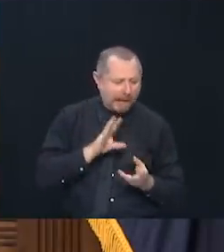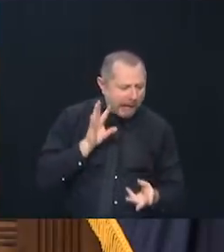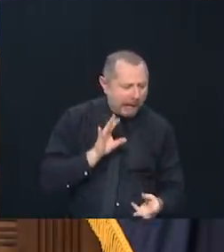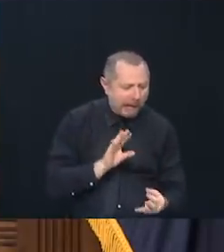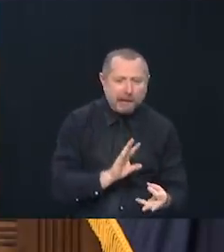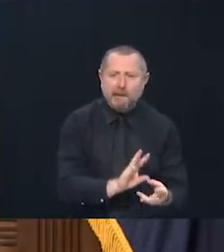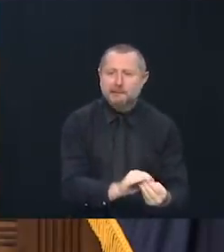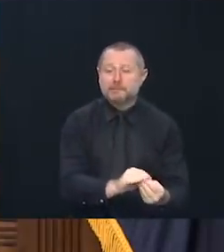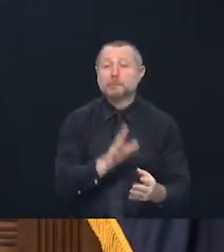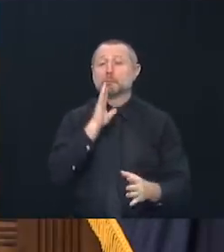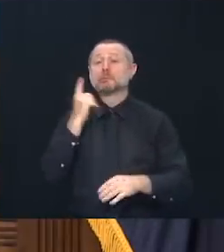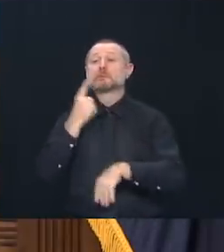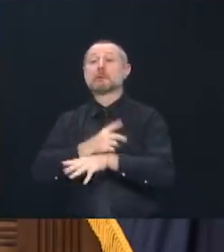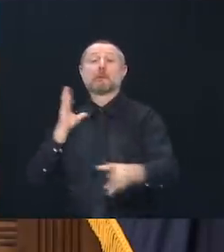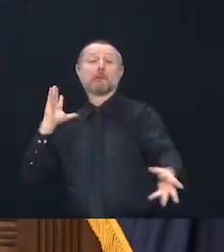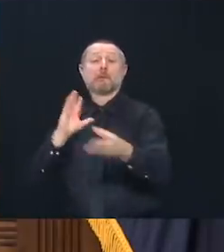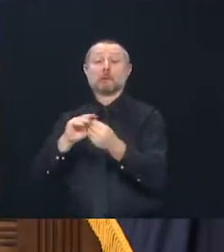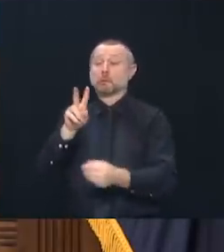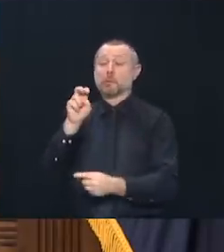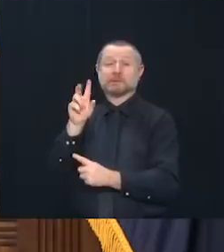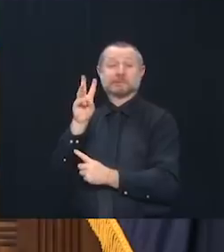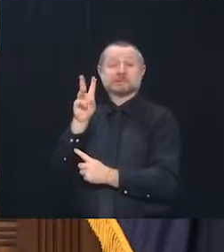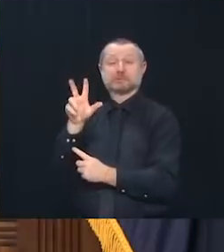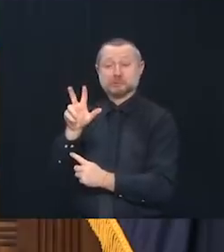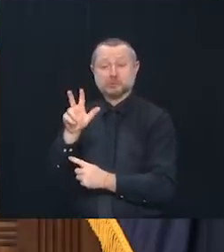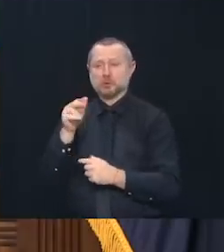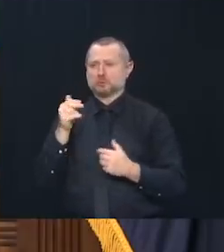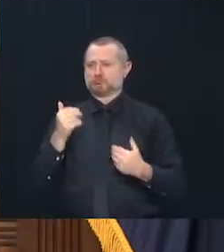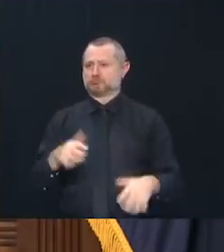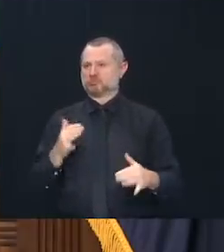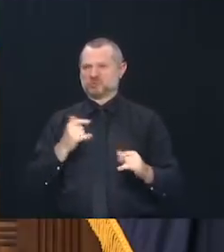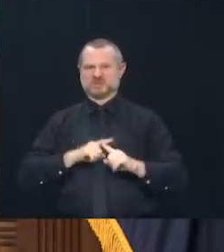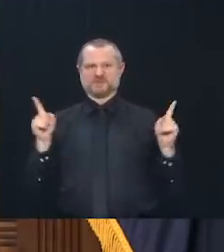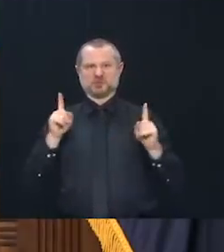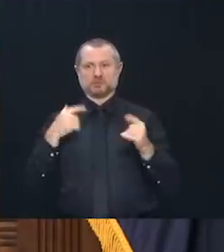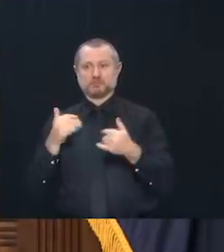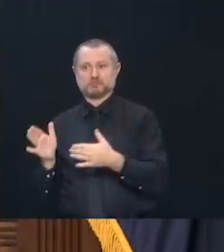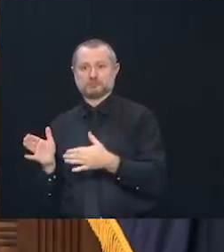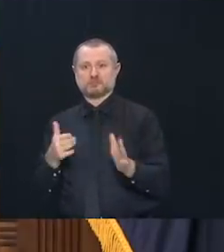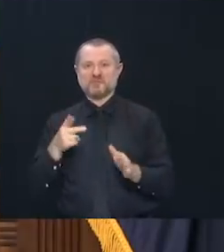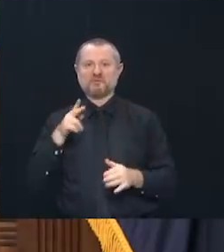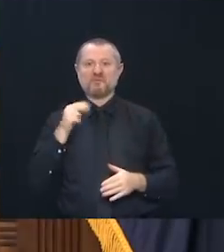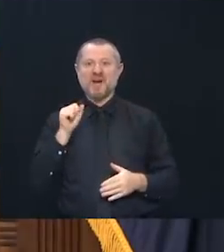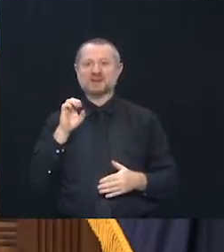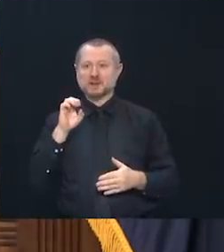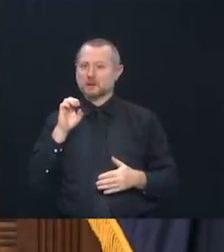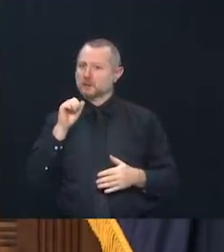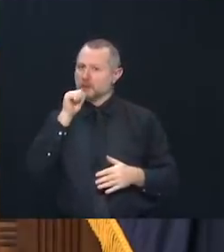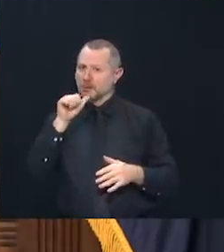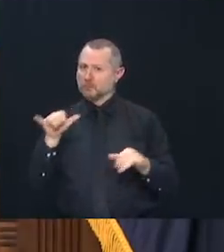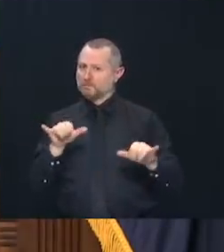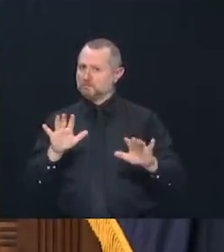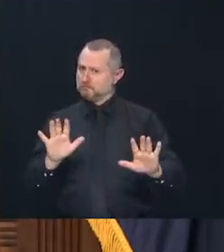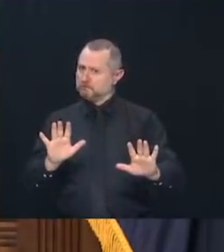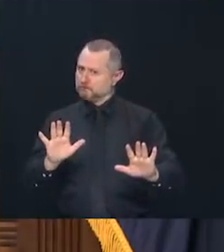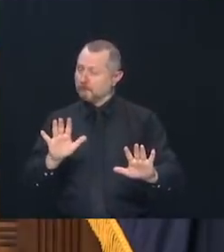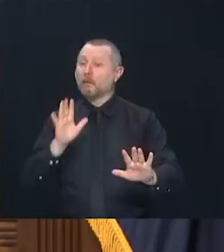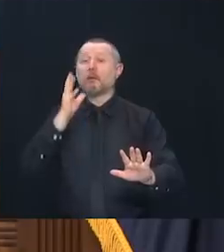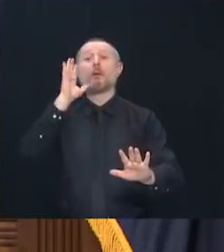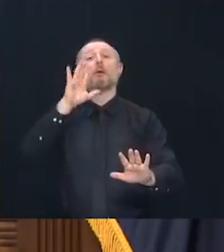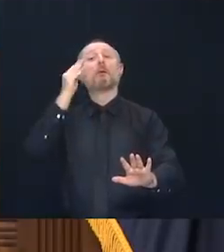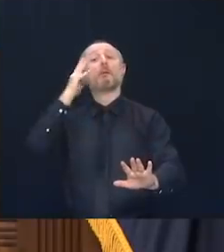263 is different. We're in a different phase, as I've said before. But I think this is also a